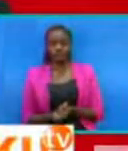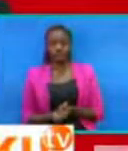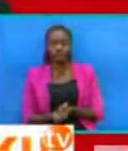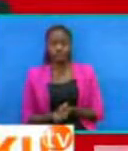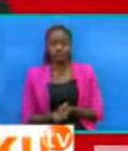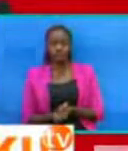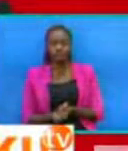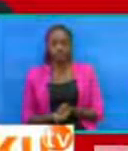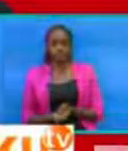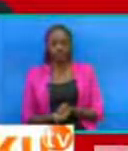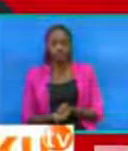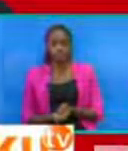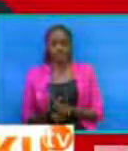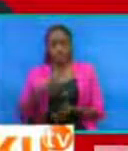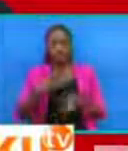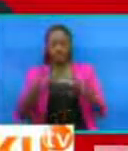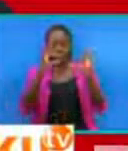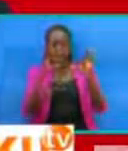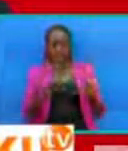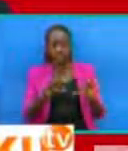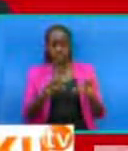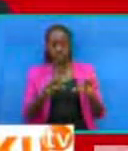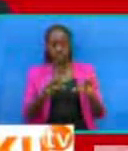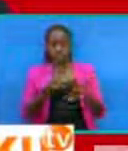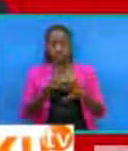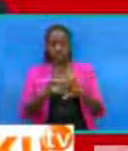I did justice to that question.